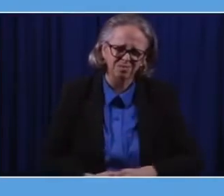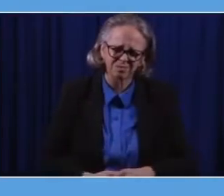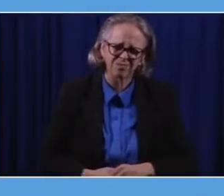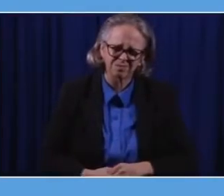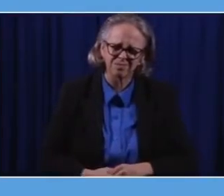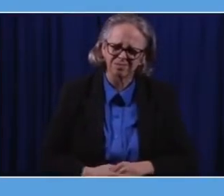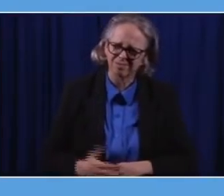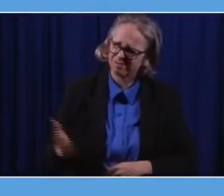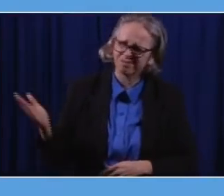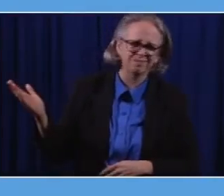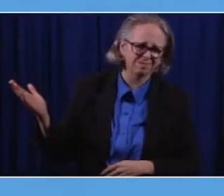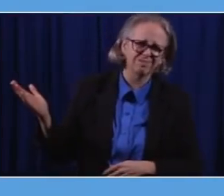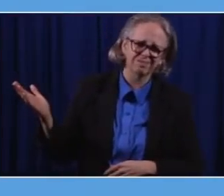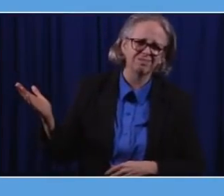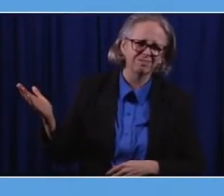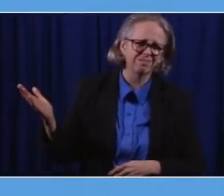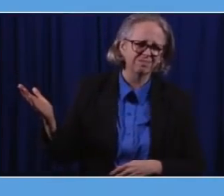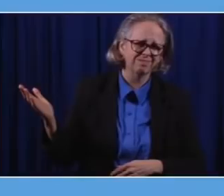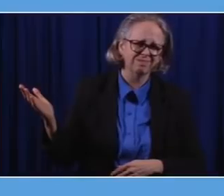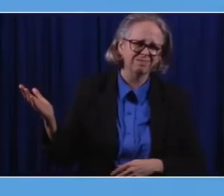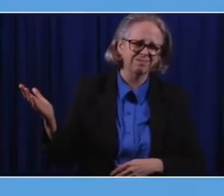see on the numbers,